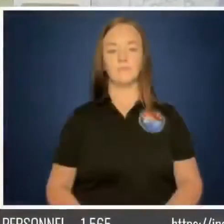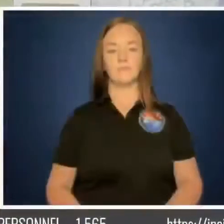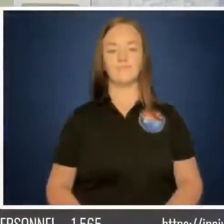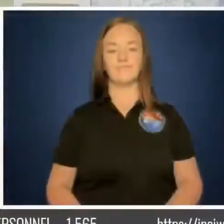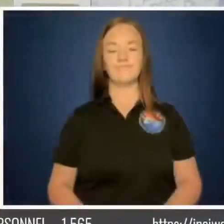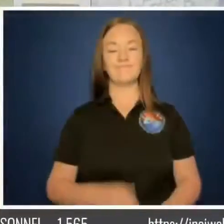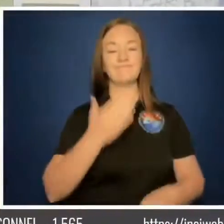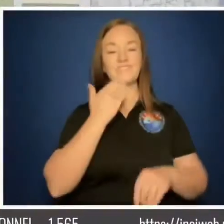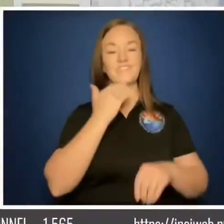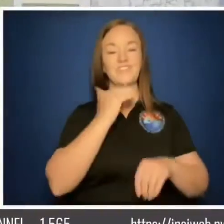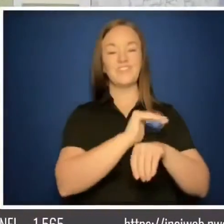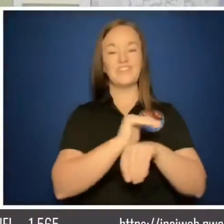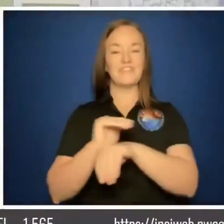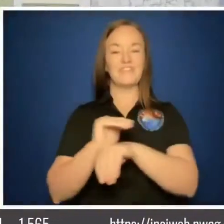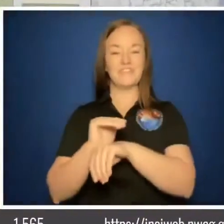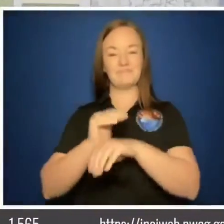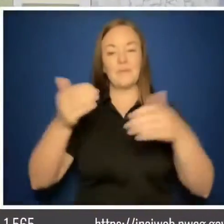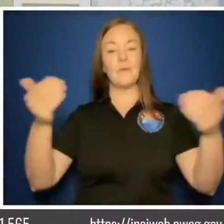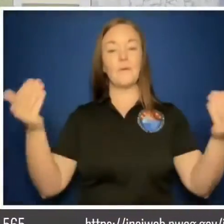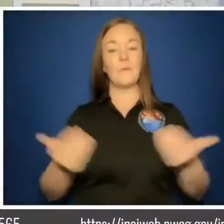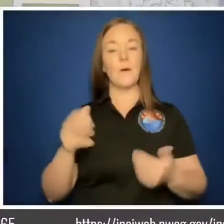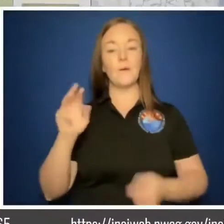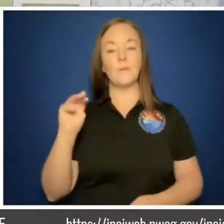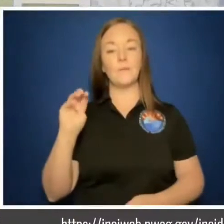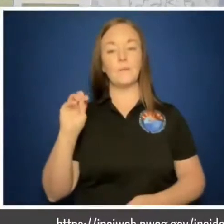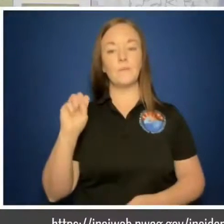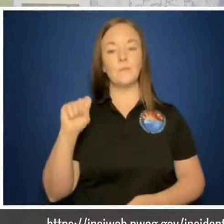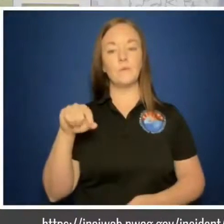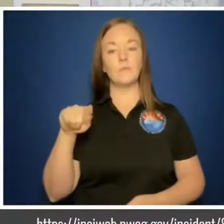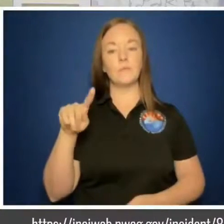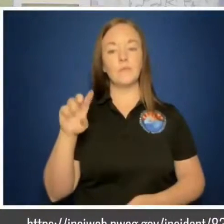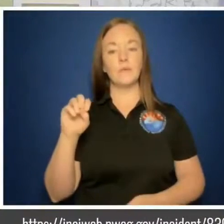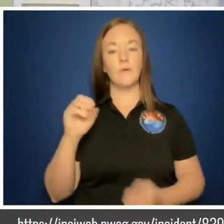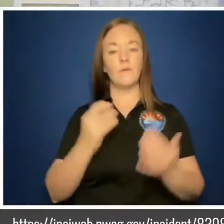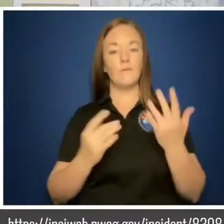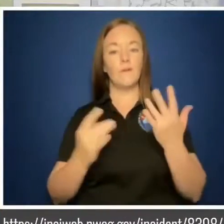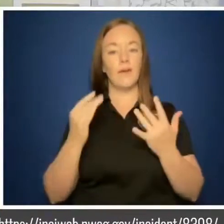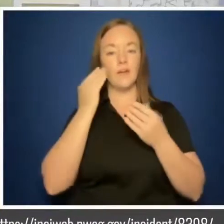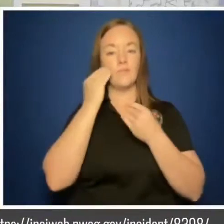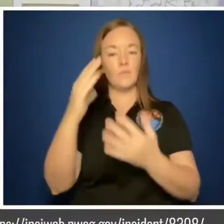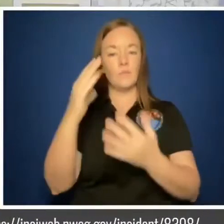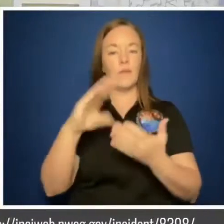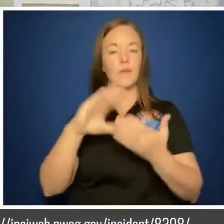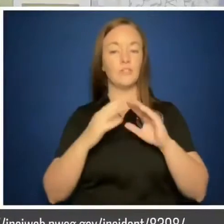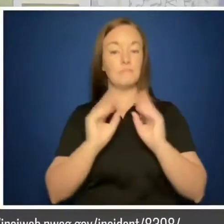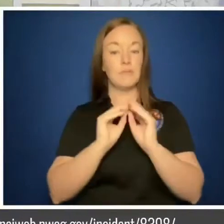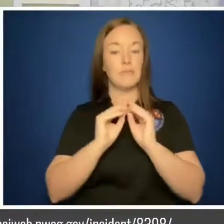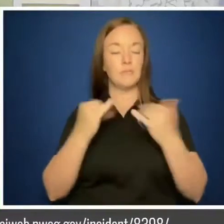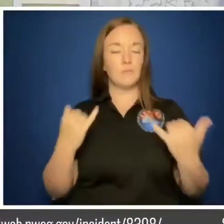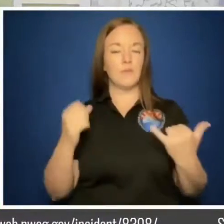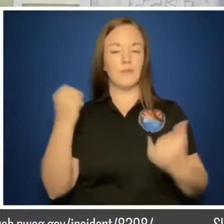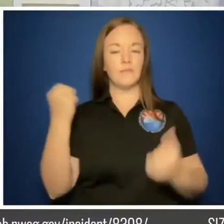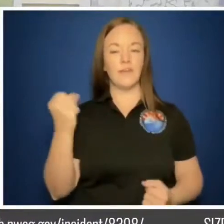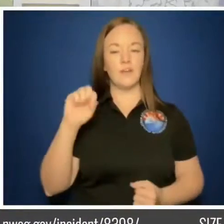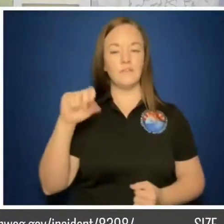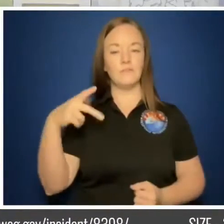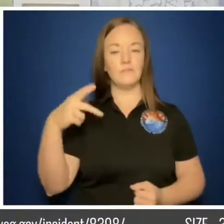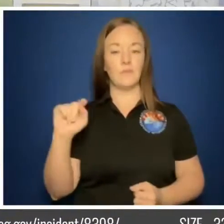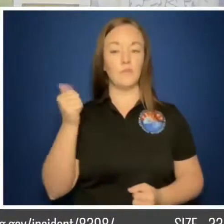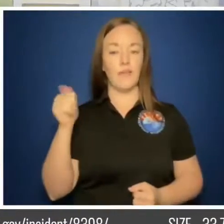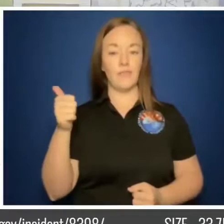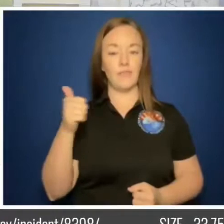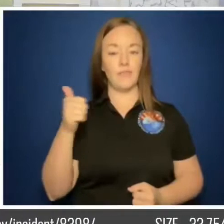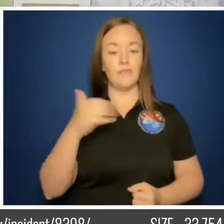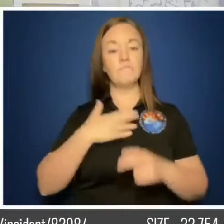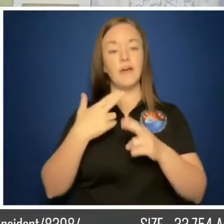Good evening, and welcome to the Mosquito Fire Information Community Meeting for Saturday, September 10th. My name is Nathan Judy, Information